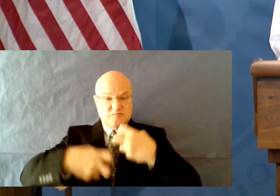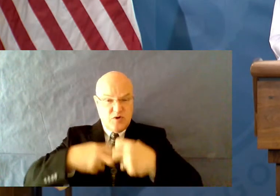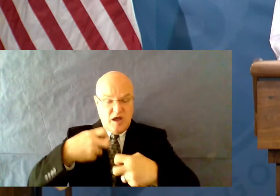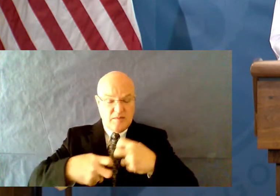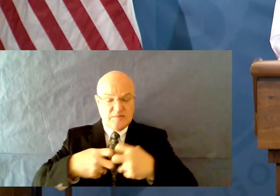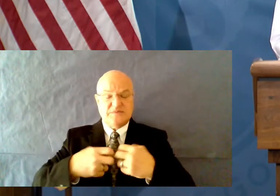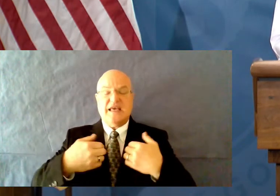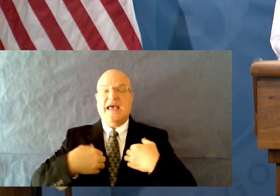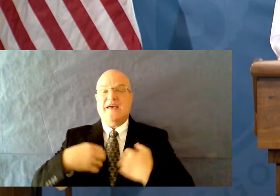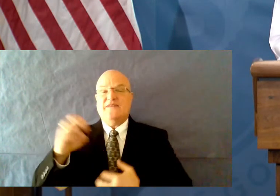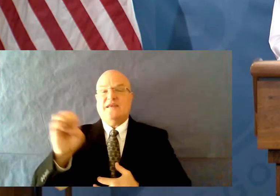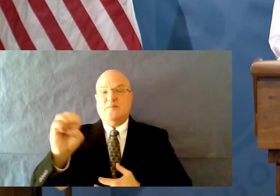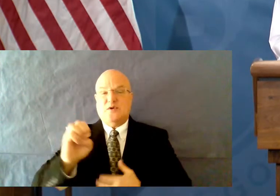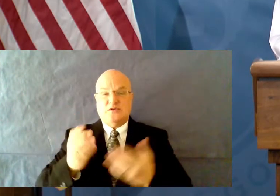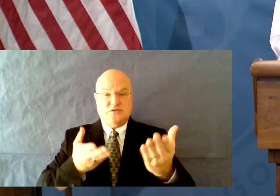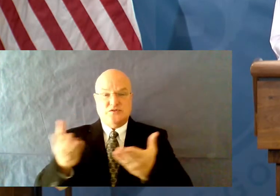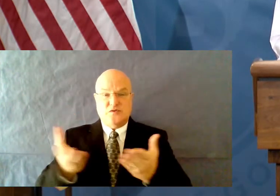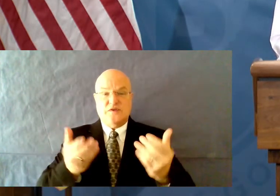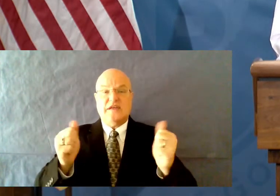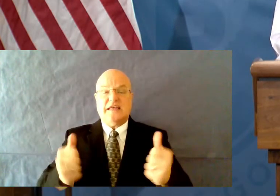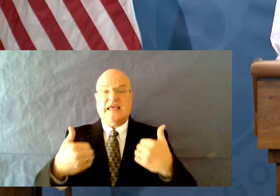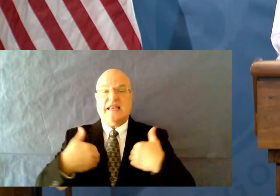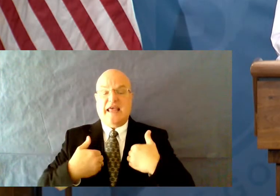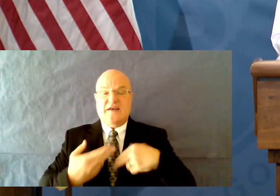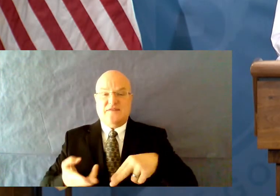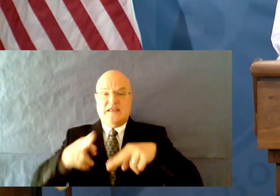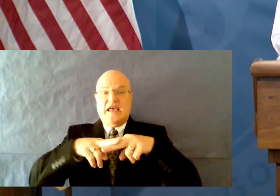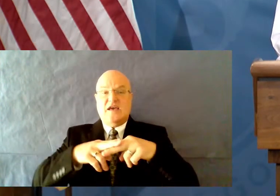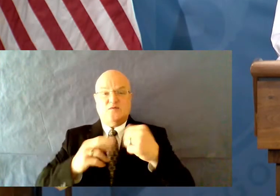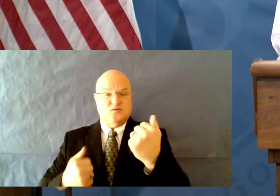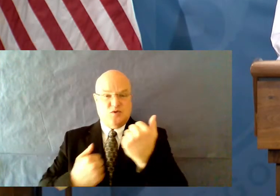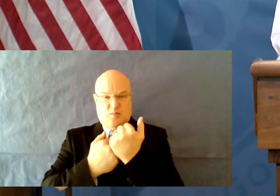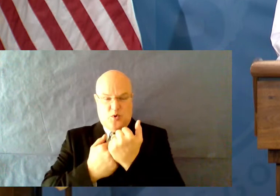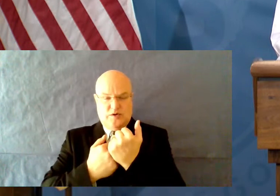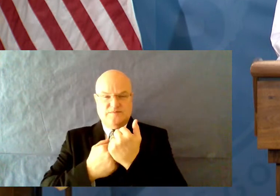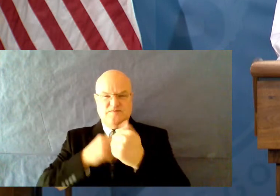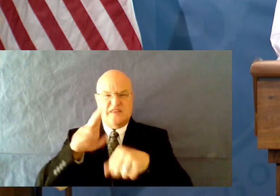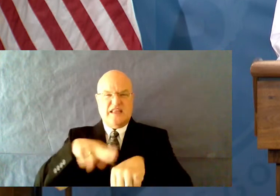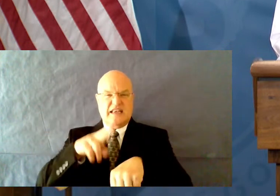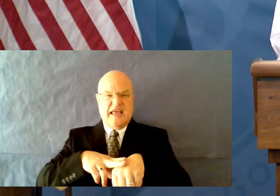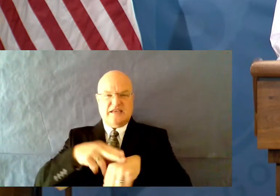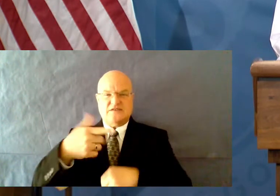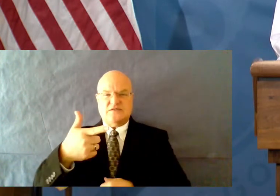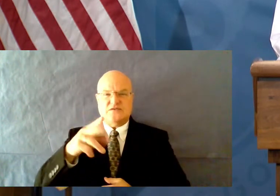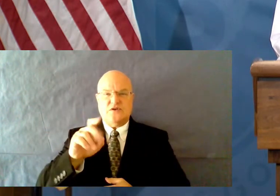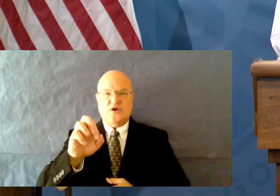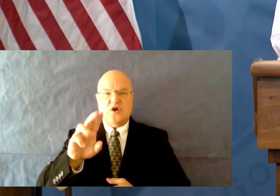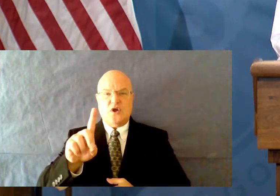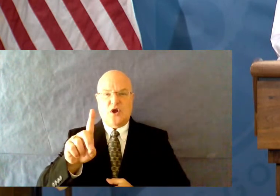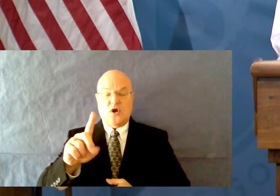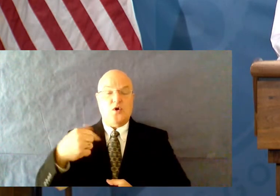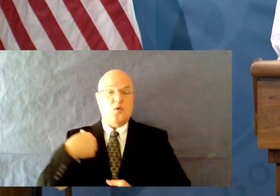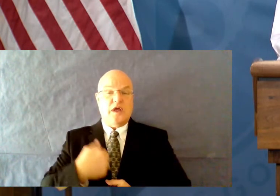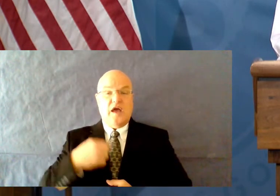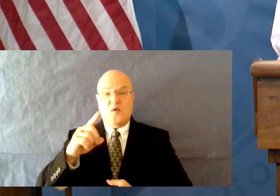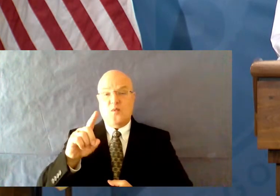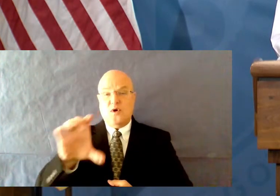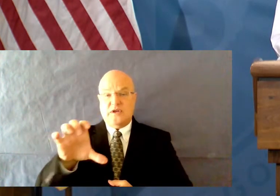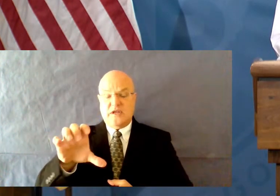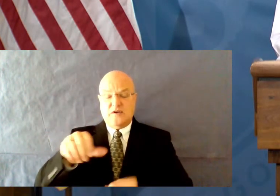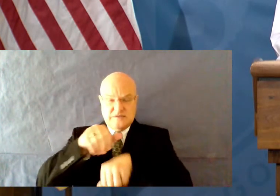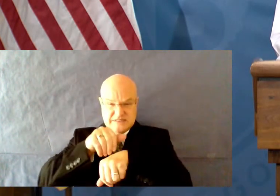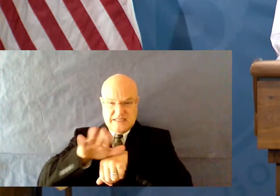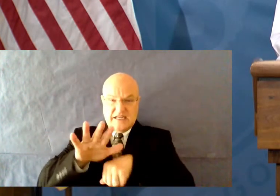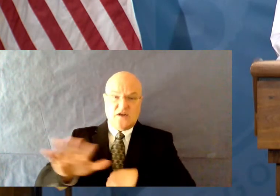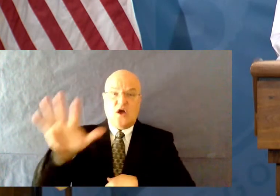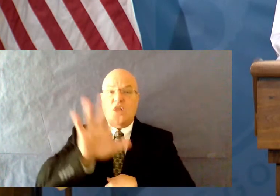emergency services, that they can have the extra support of the National Guard. We have 100 guardsmen that are deployed across the